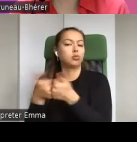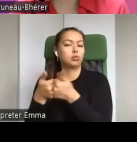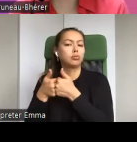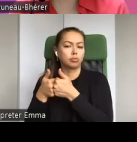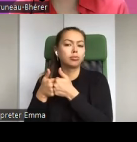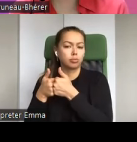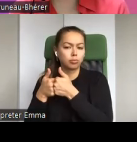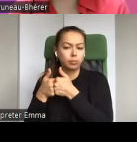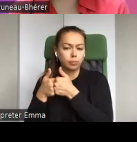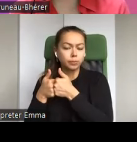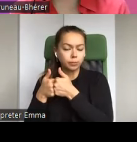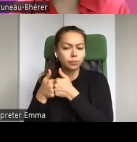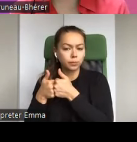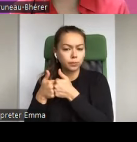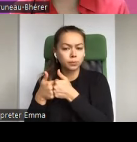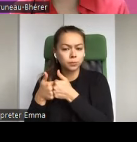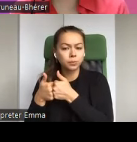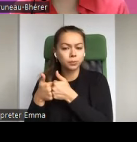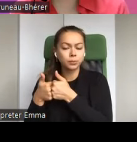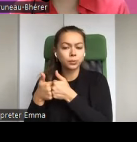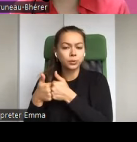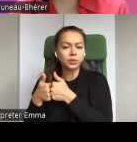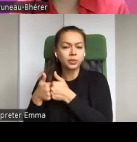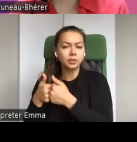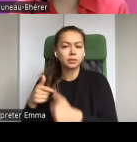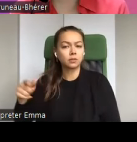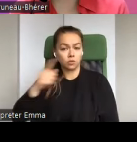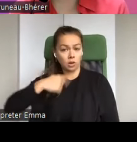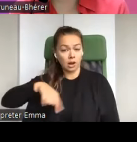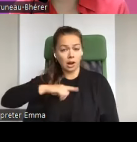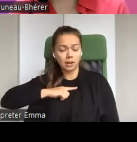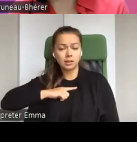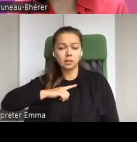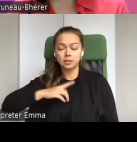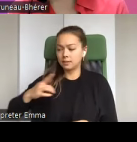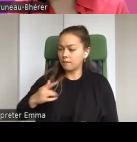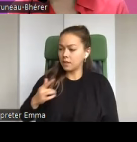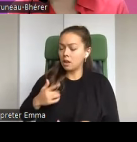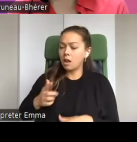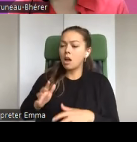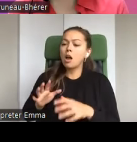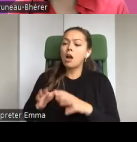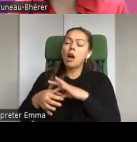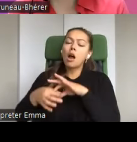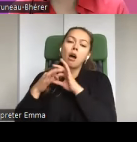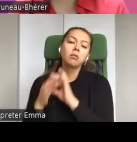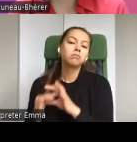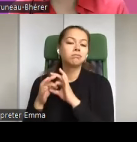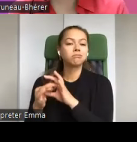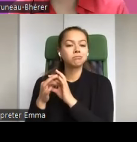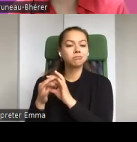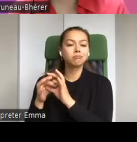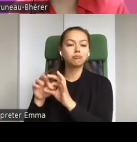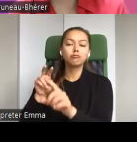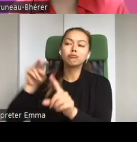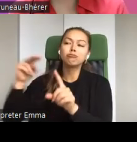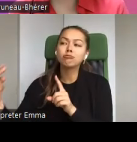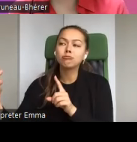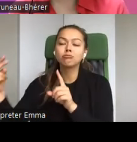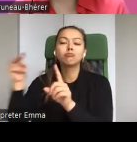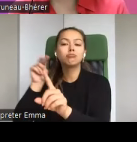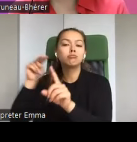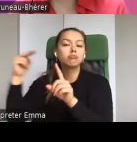It gives us a way of really settling into our relationships, and children have difficulties with that. So we'll